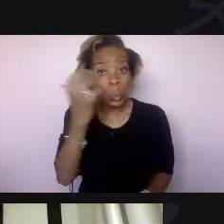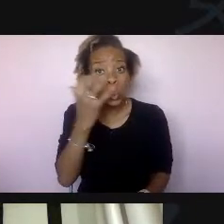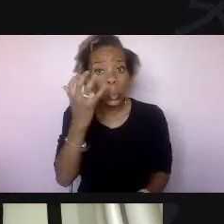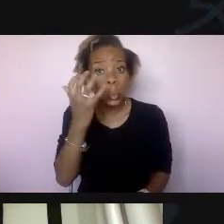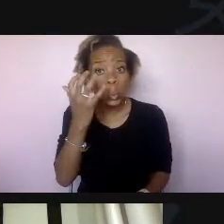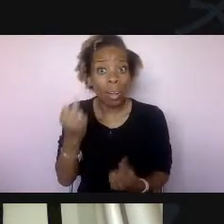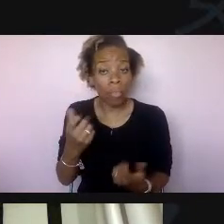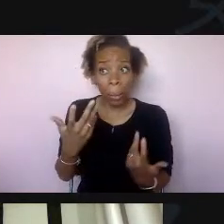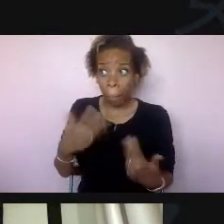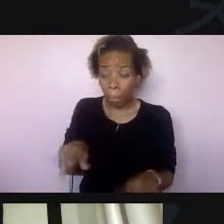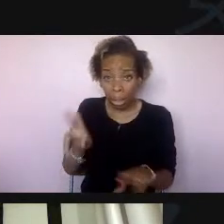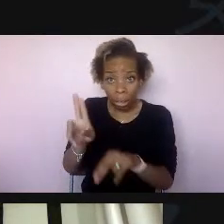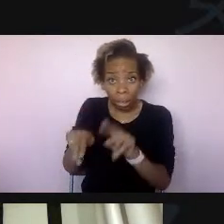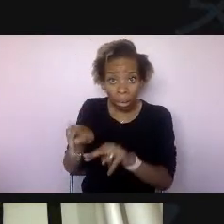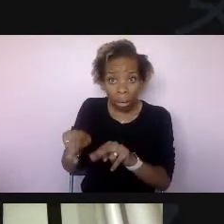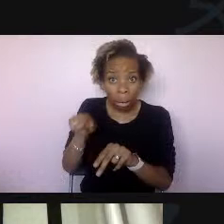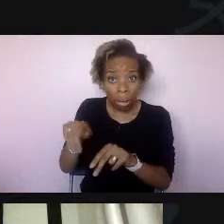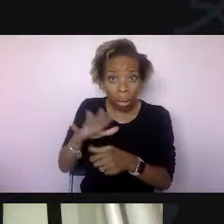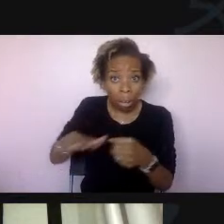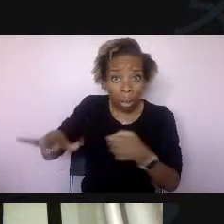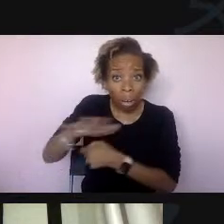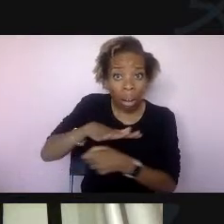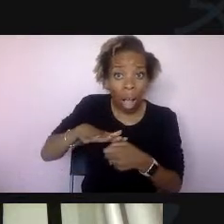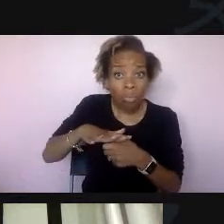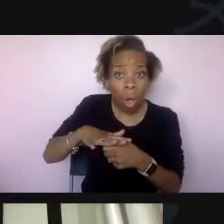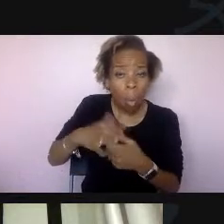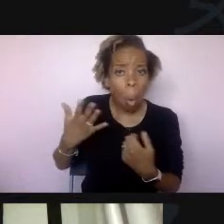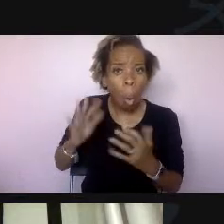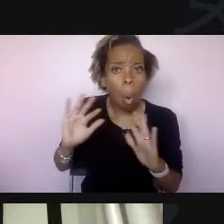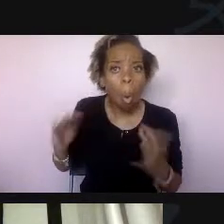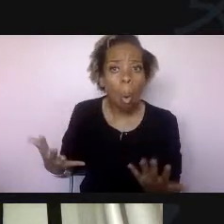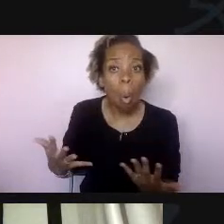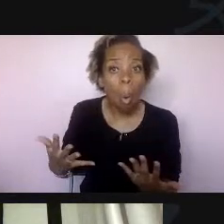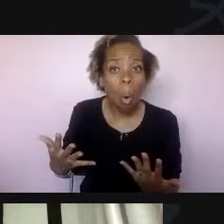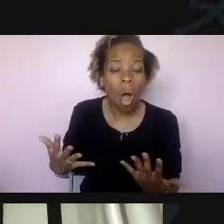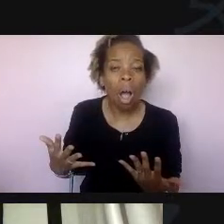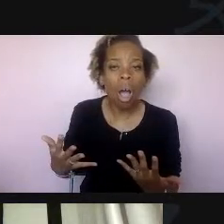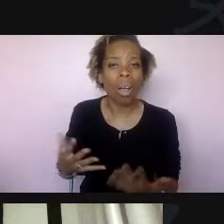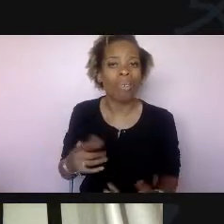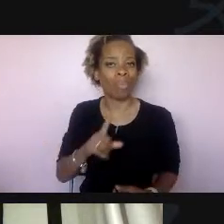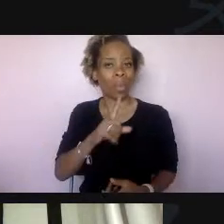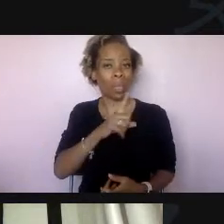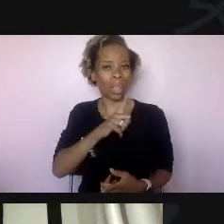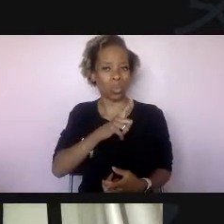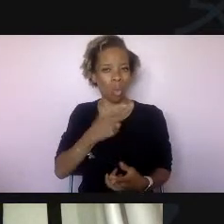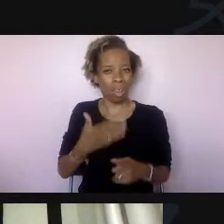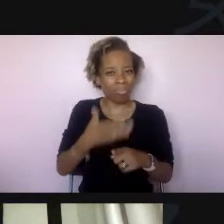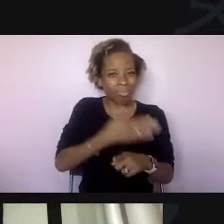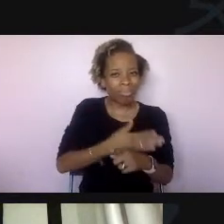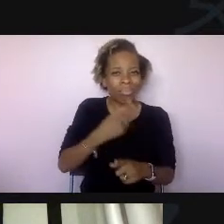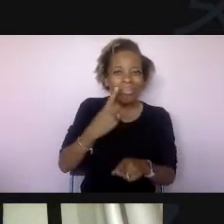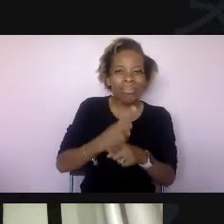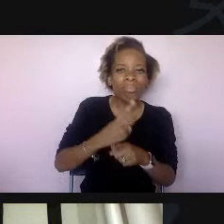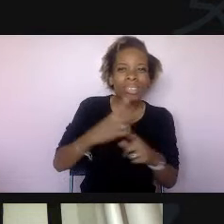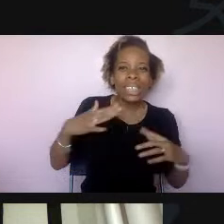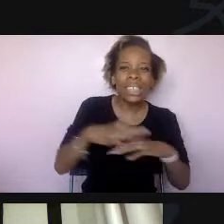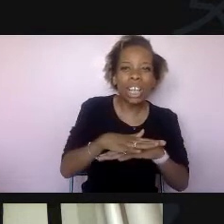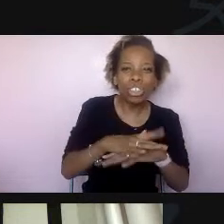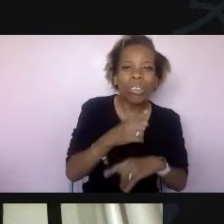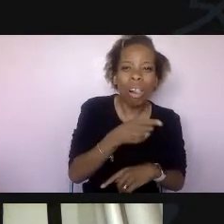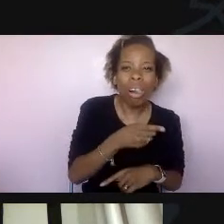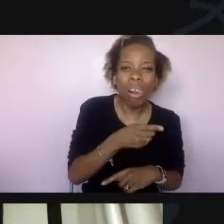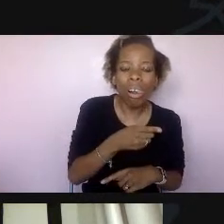impact assessment on that as well? And that comes back to that point around intersectionality as well. So I think